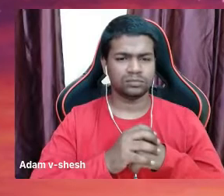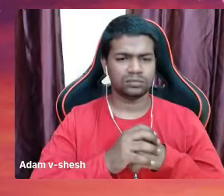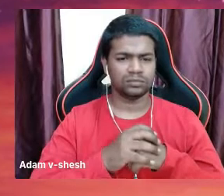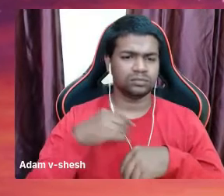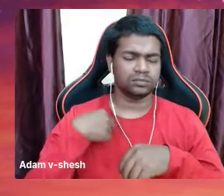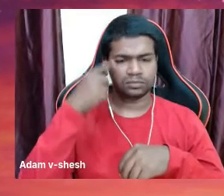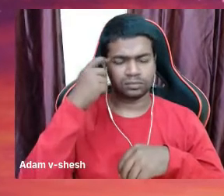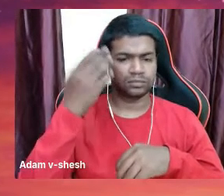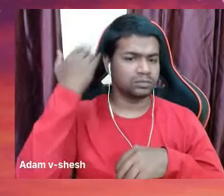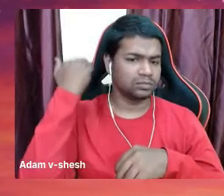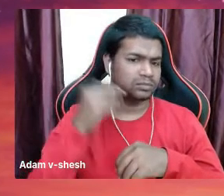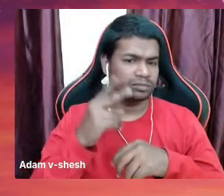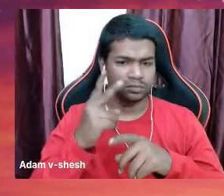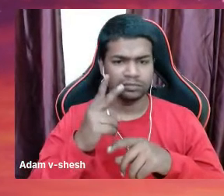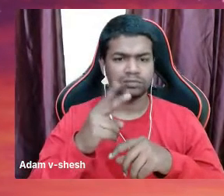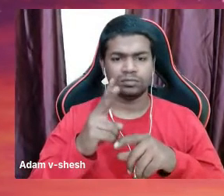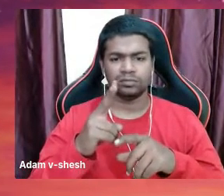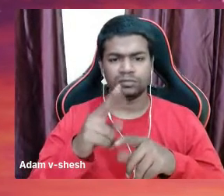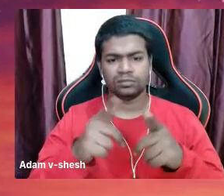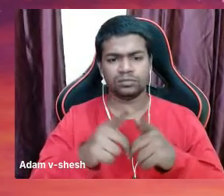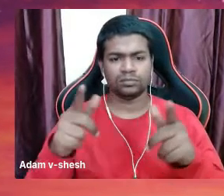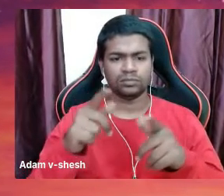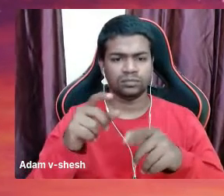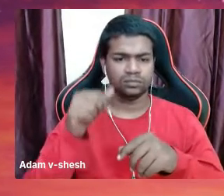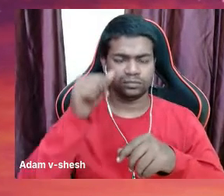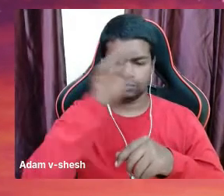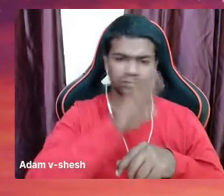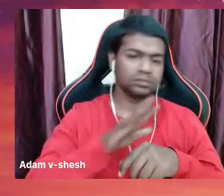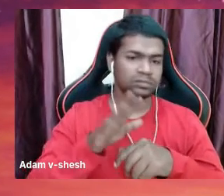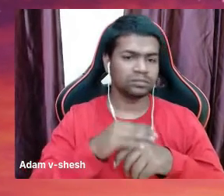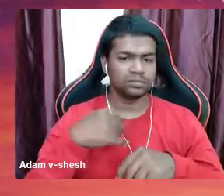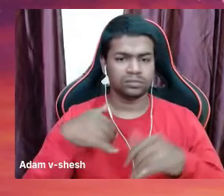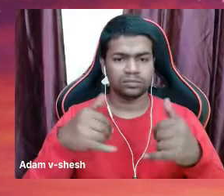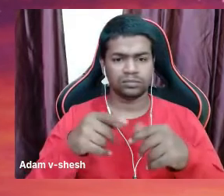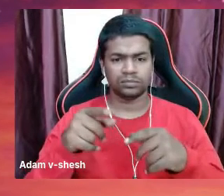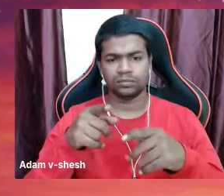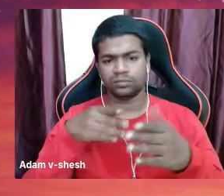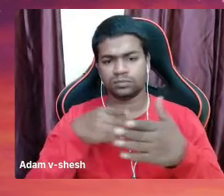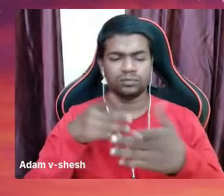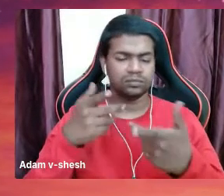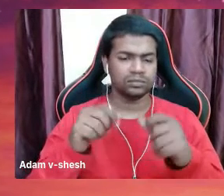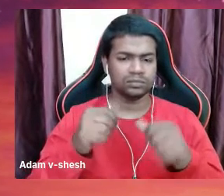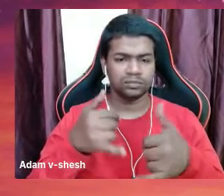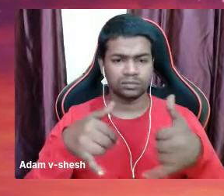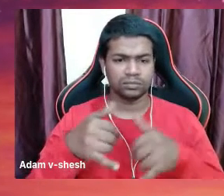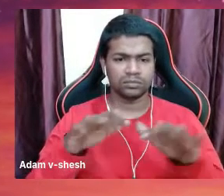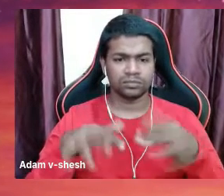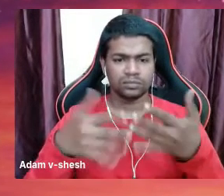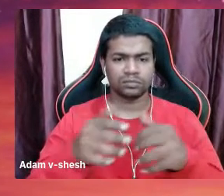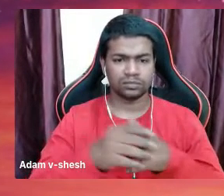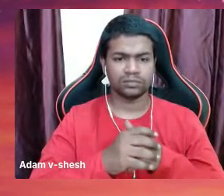I think we, for too long, as a country, we've played this defense game of how do we prevent brain